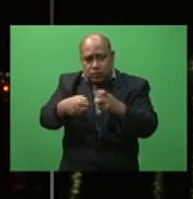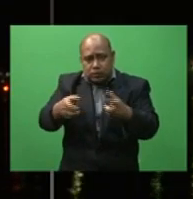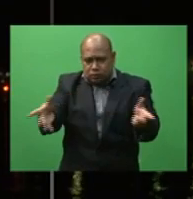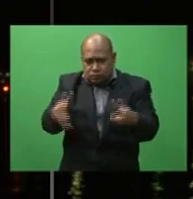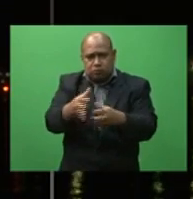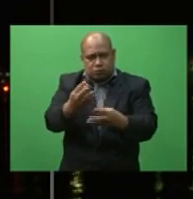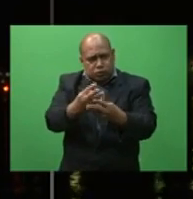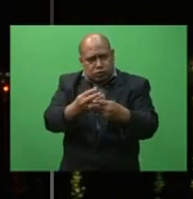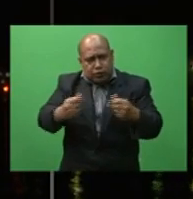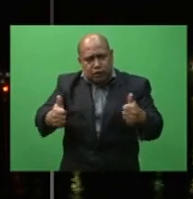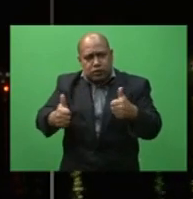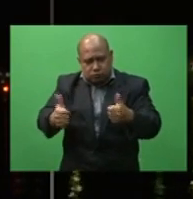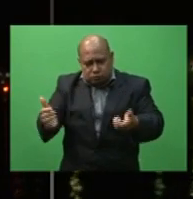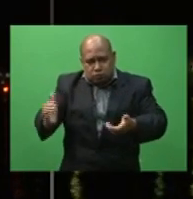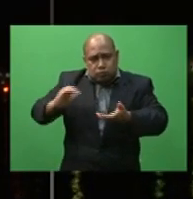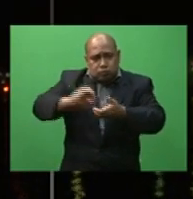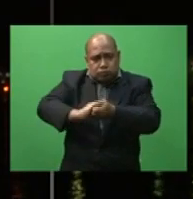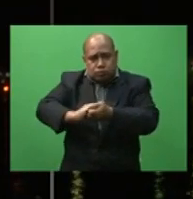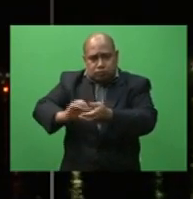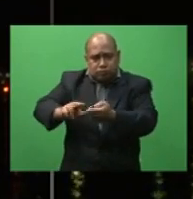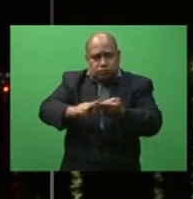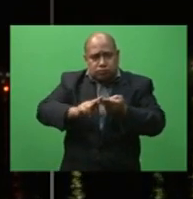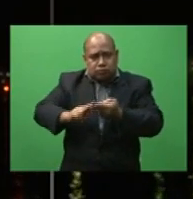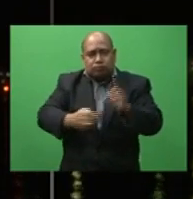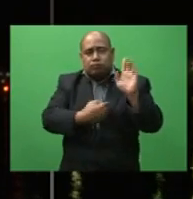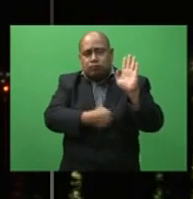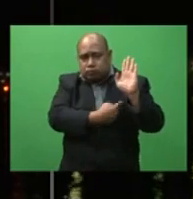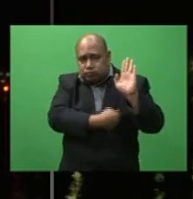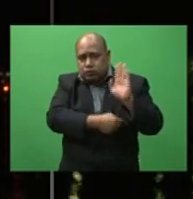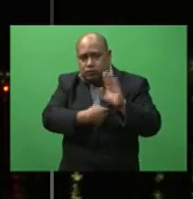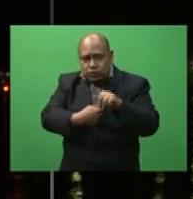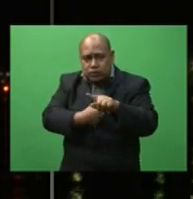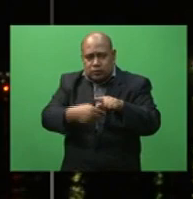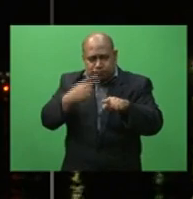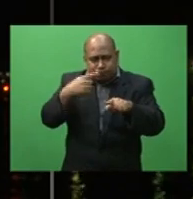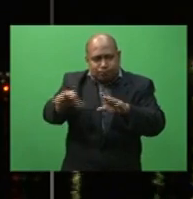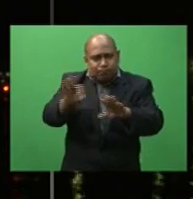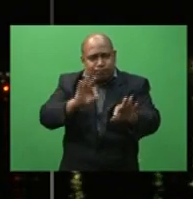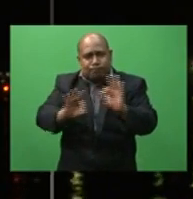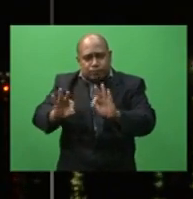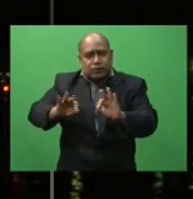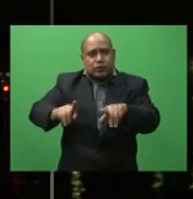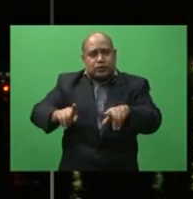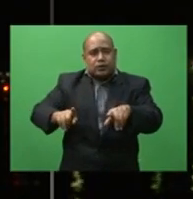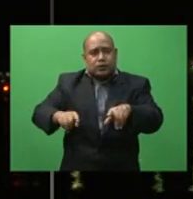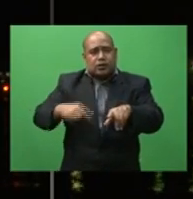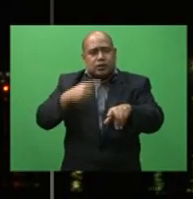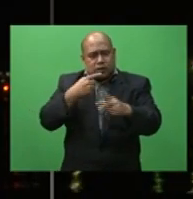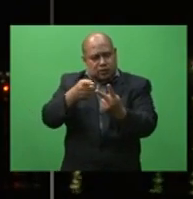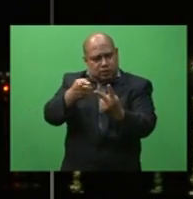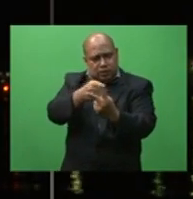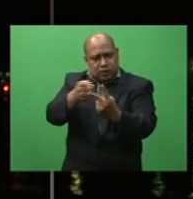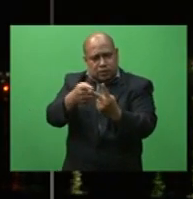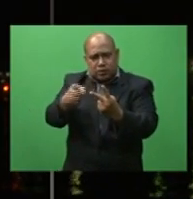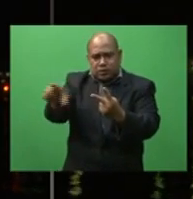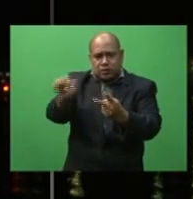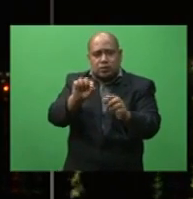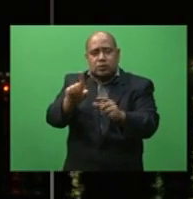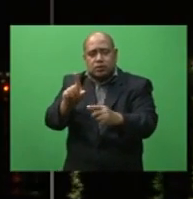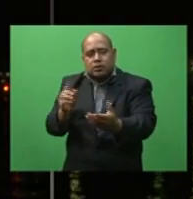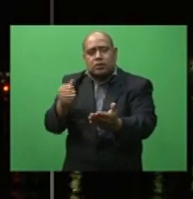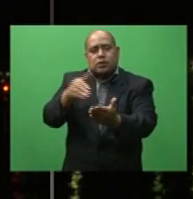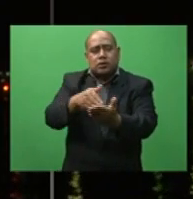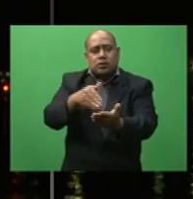of the suspended SDLP MPs are not choosing either side of the faction and did not attend any of the two management board meetings that were